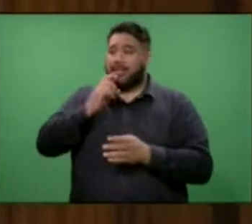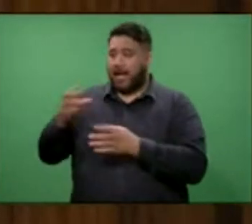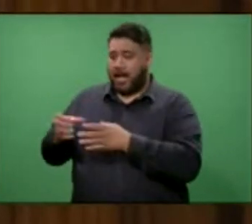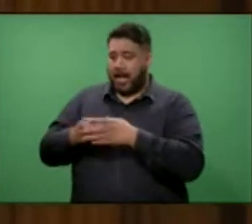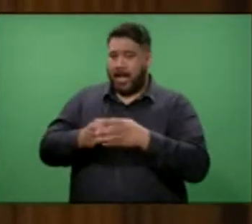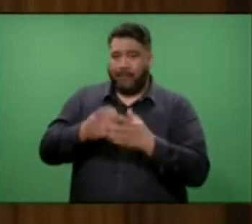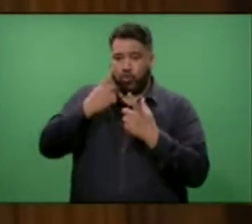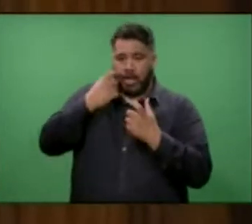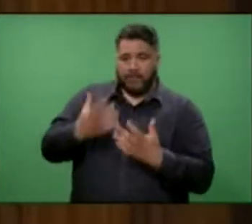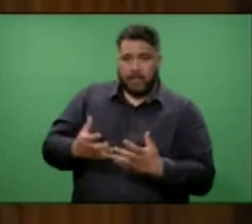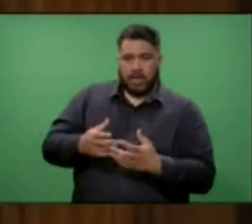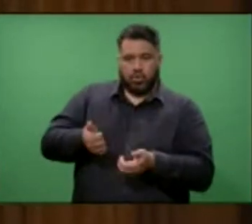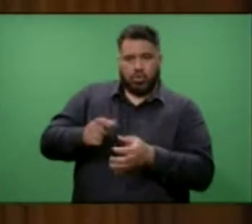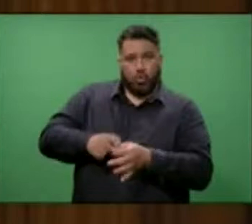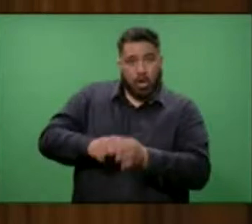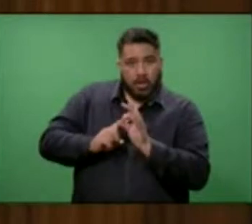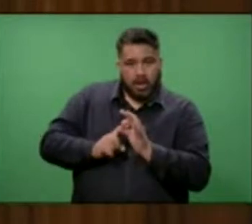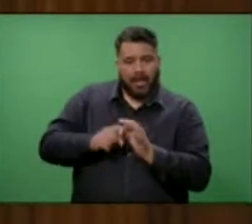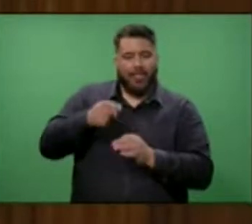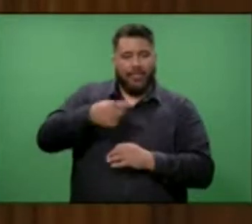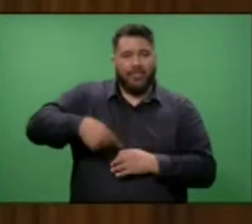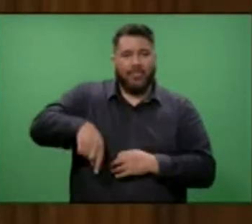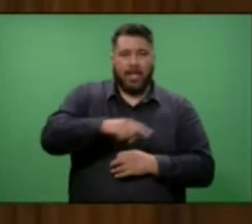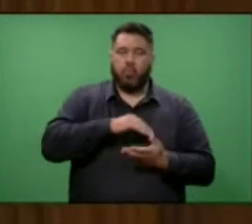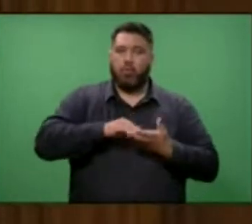remain cornerstones of the response.